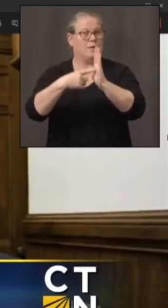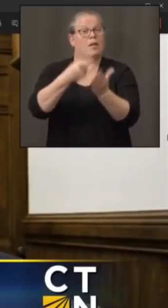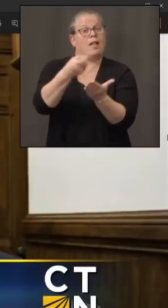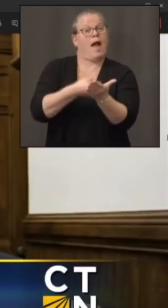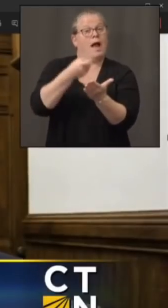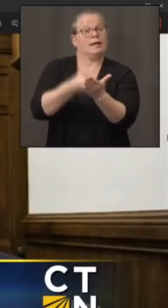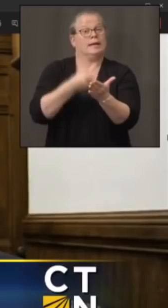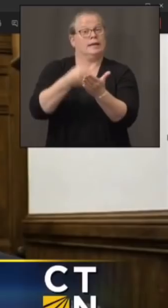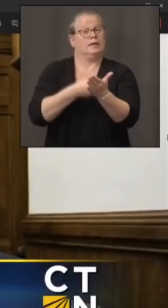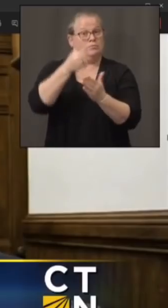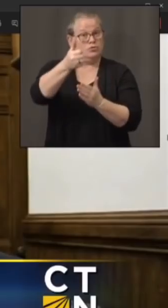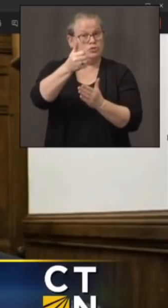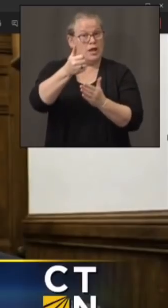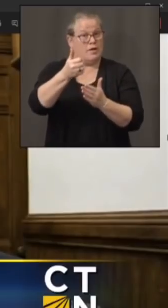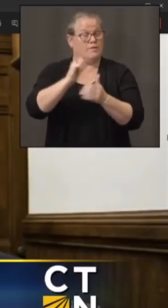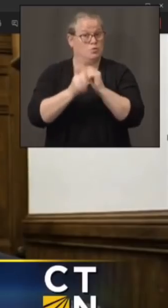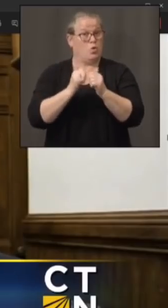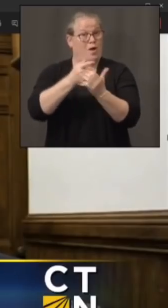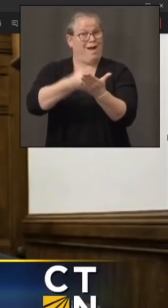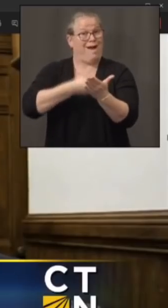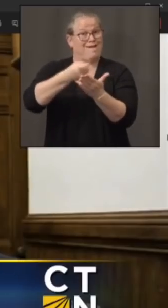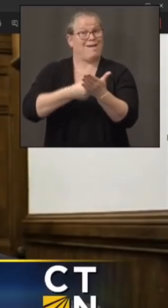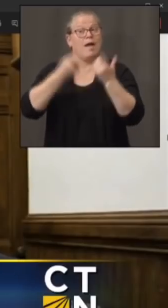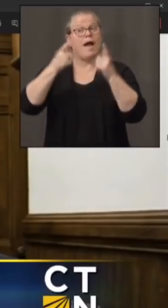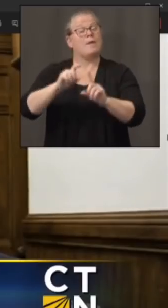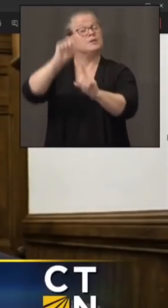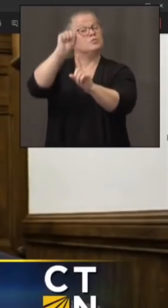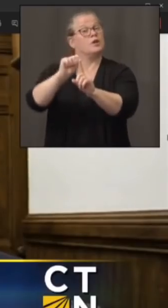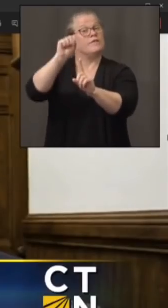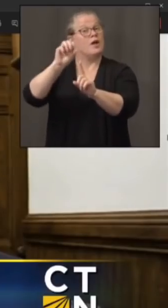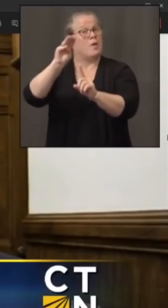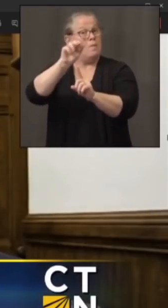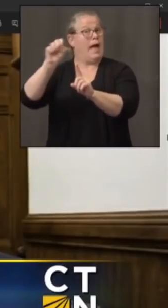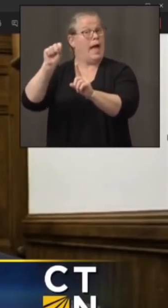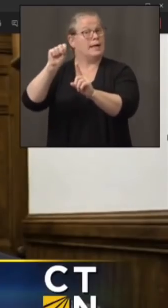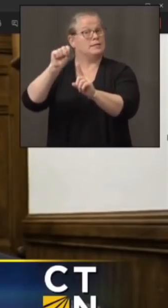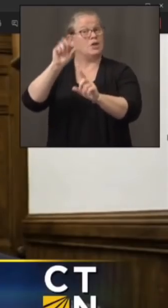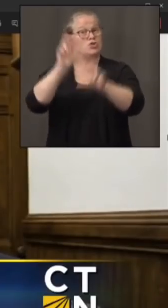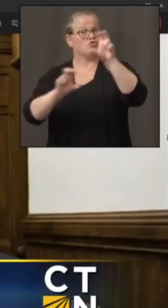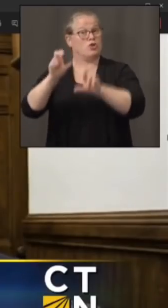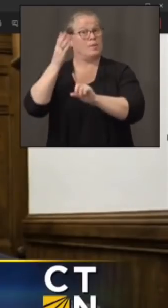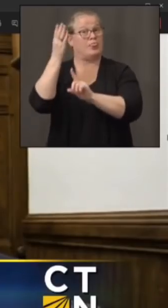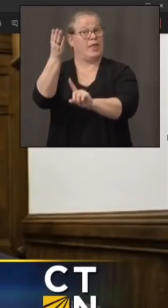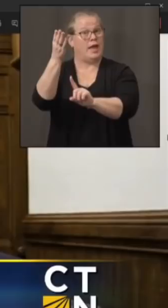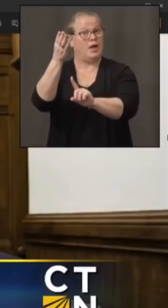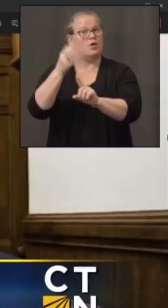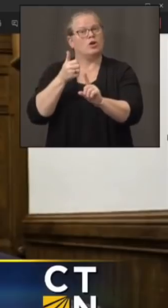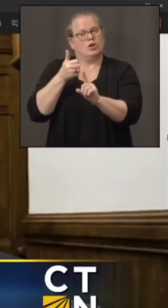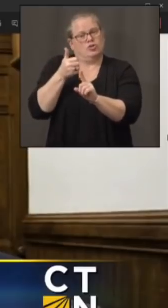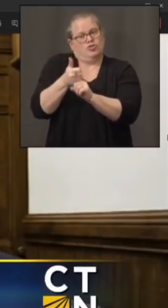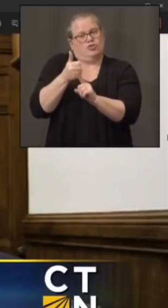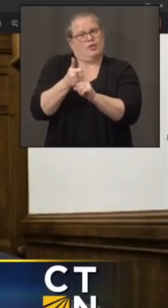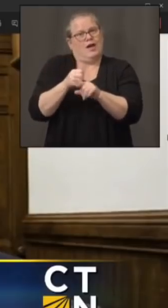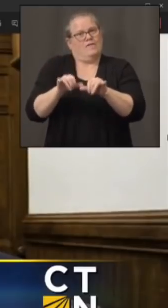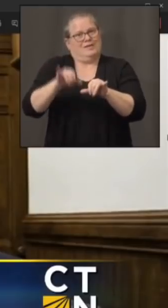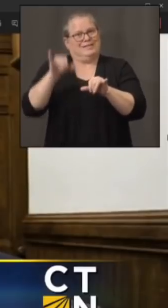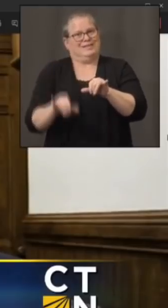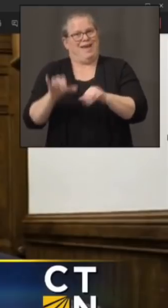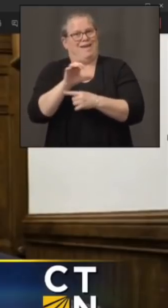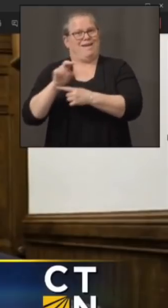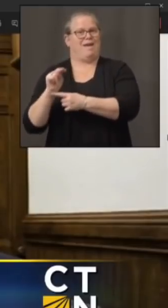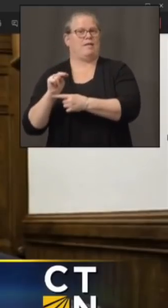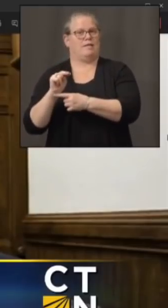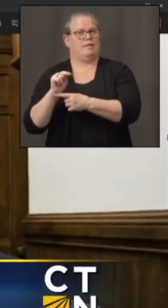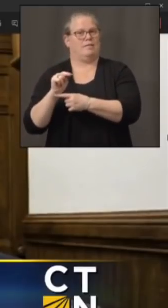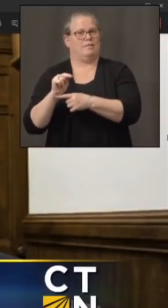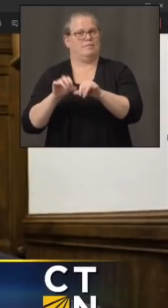and there's a tournament that's occurring in Springfield, Massachusetts, you will be staying in the state of Connecticut, as Massachusetts also